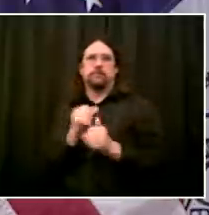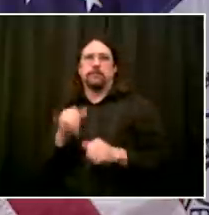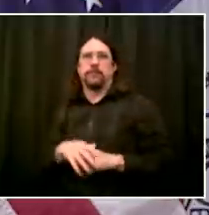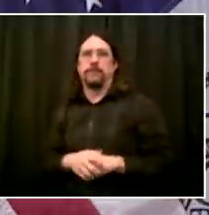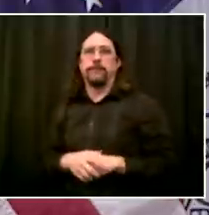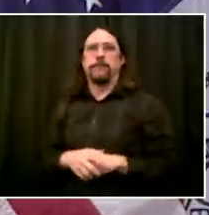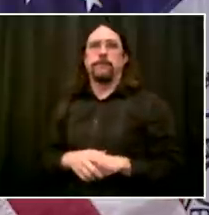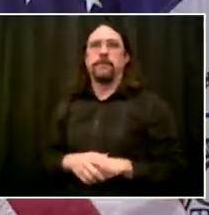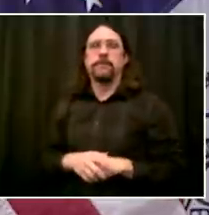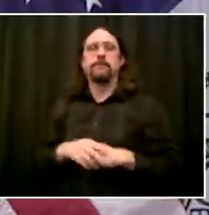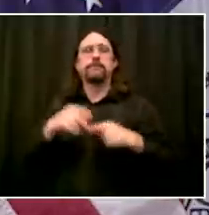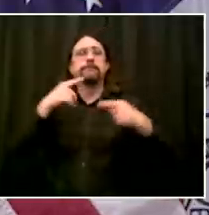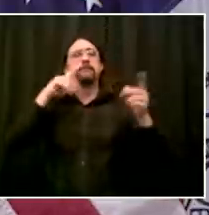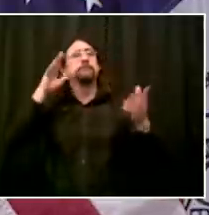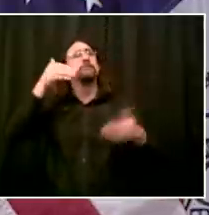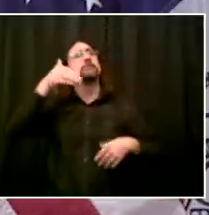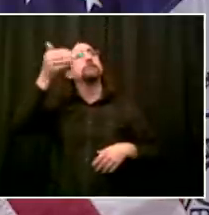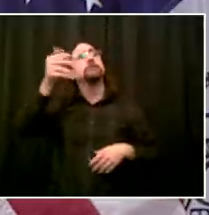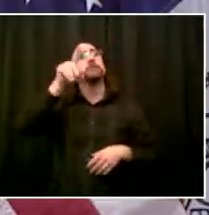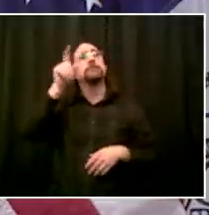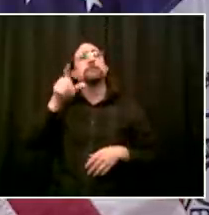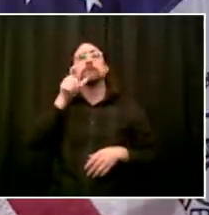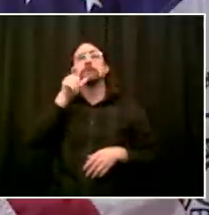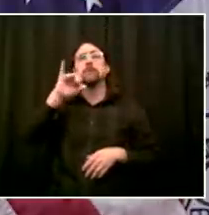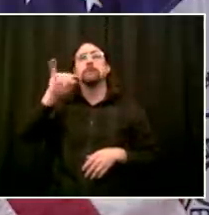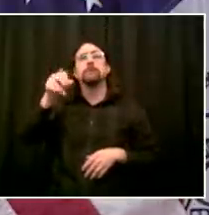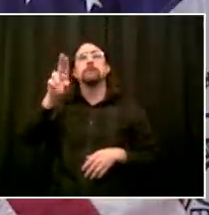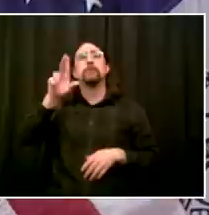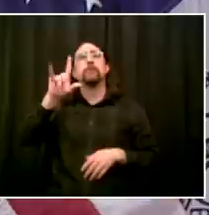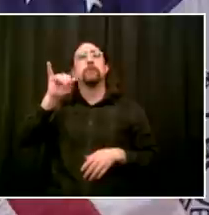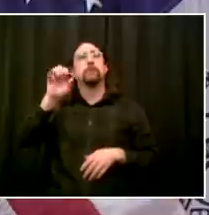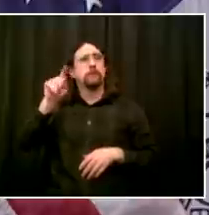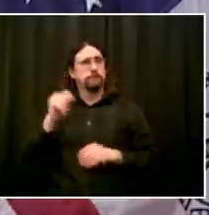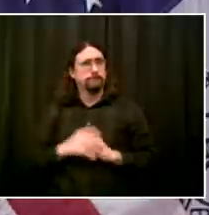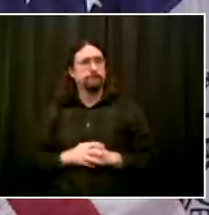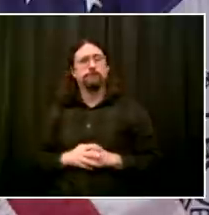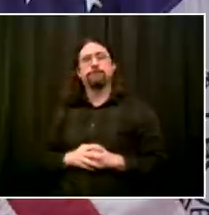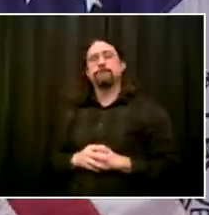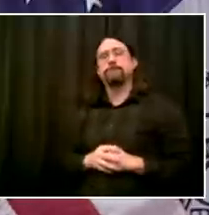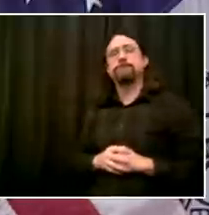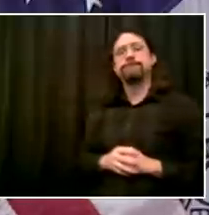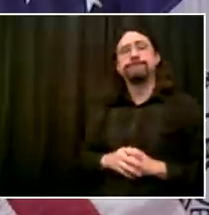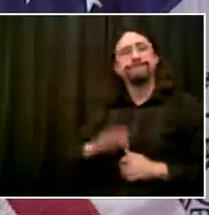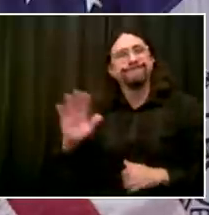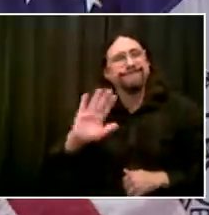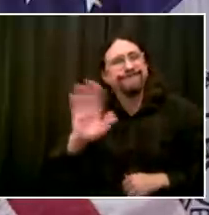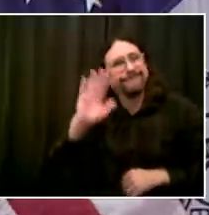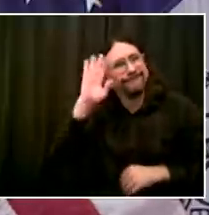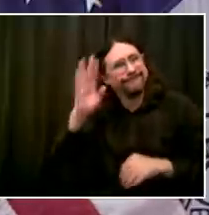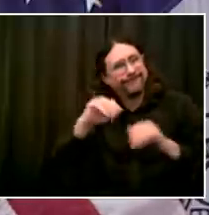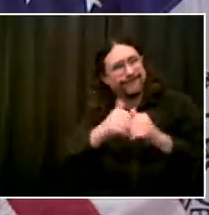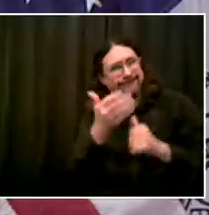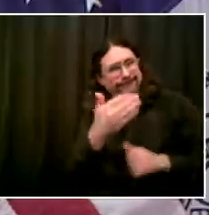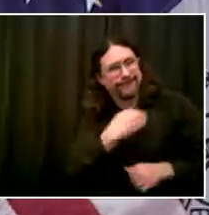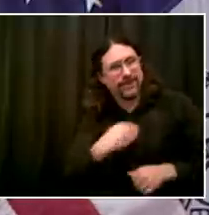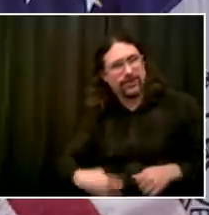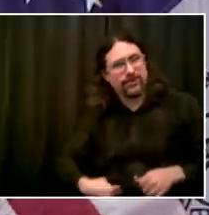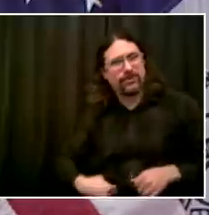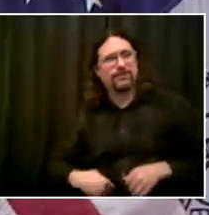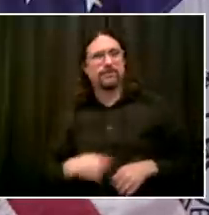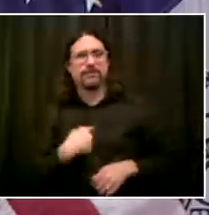acknowledgement yesterday. I think we're all there to help, and I'm glad it's working out. Thank you. So my question is,